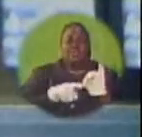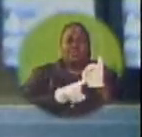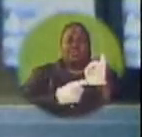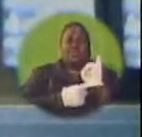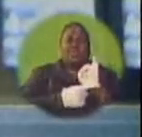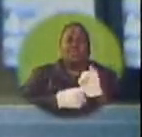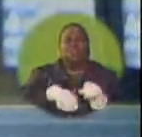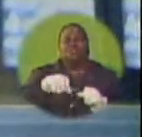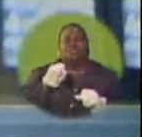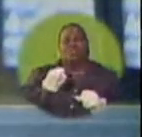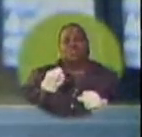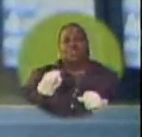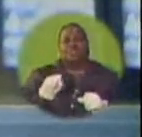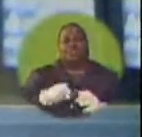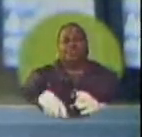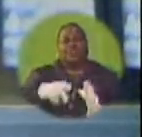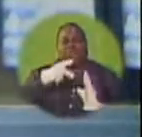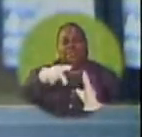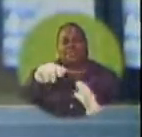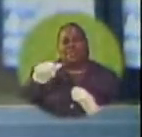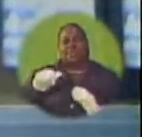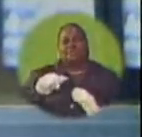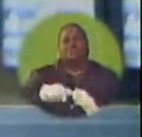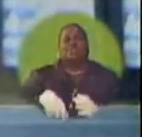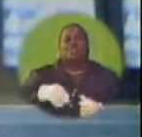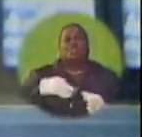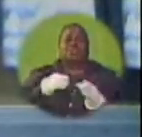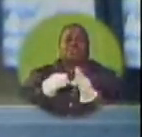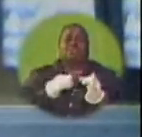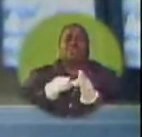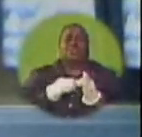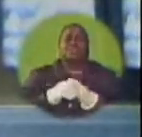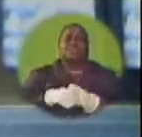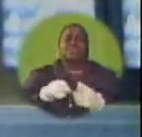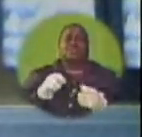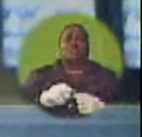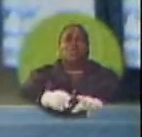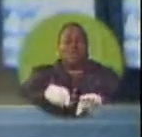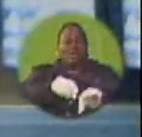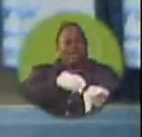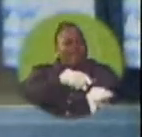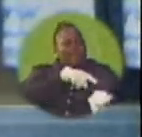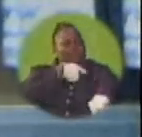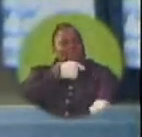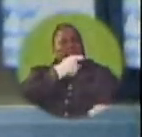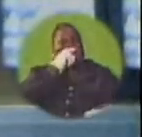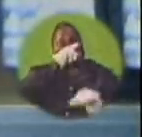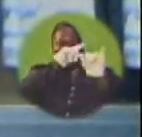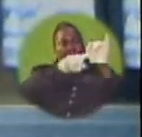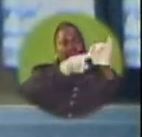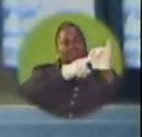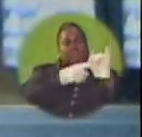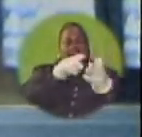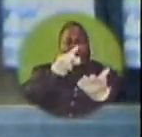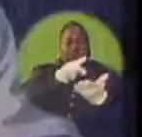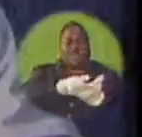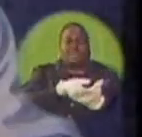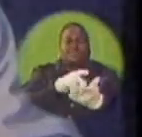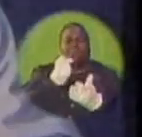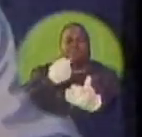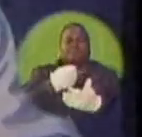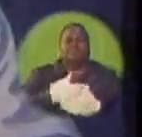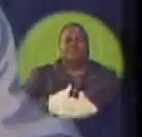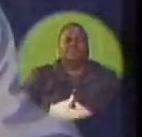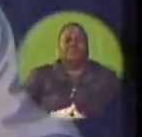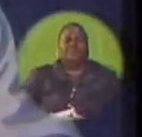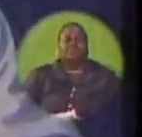sector policies. Lee explains, however, that the process is a lengthy one, which will be implemented in phases. The work